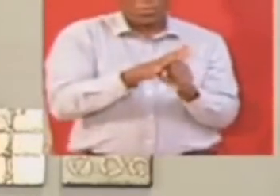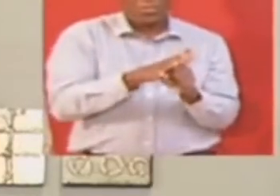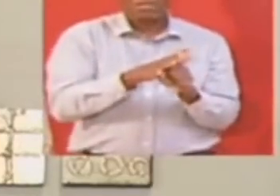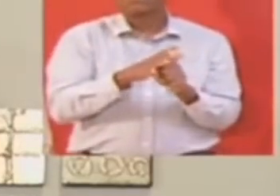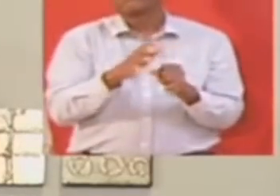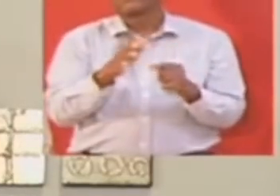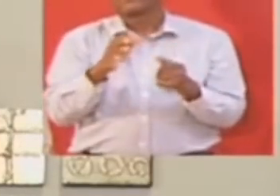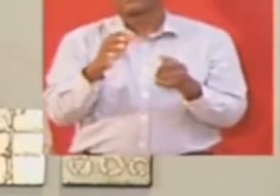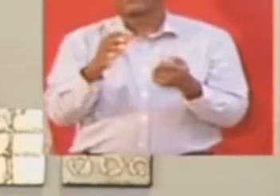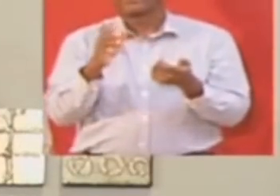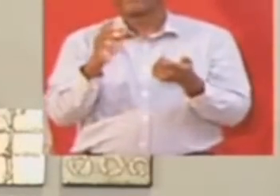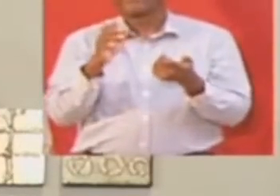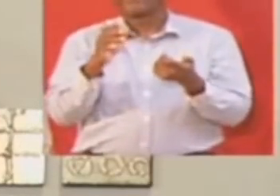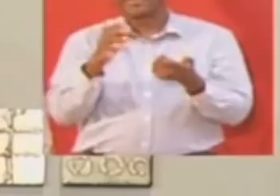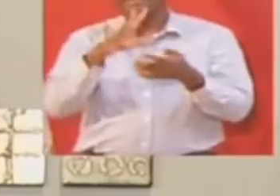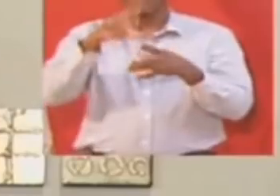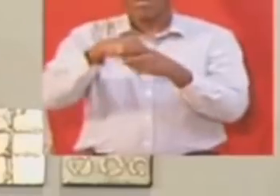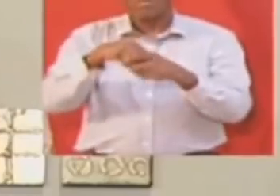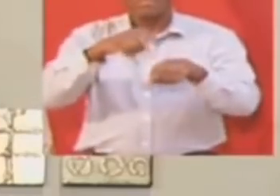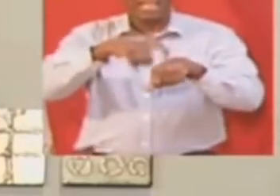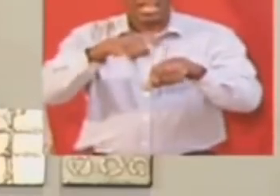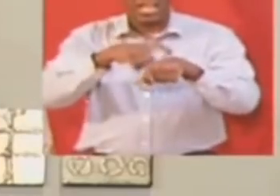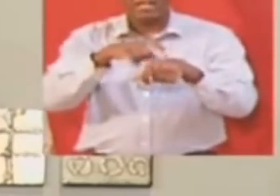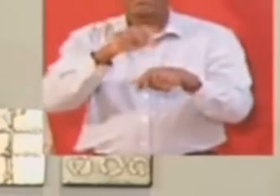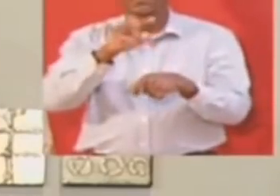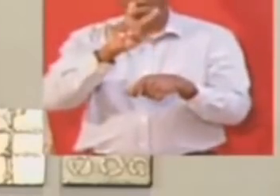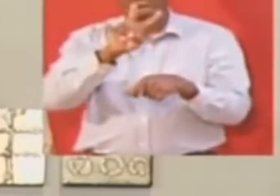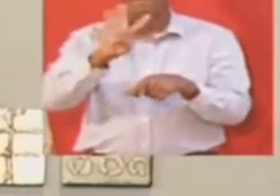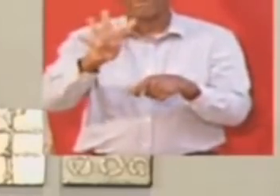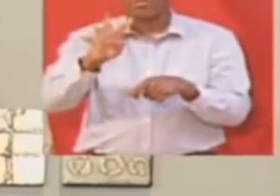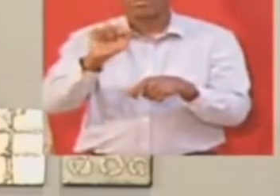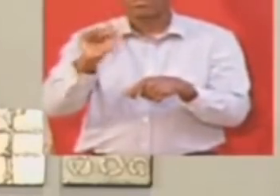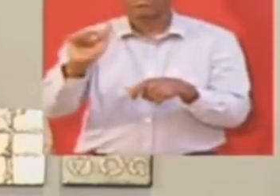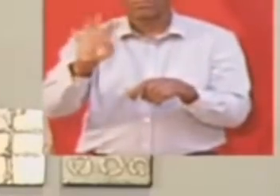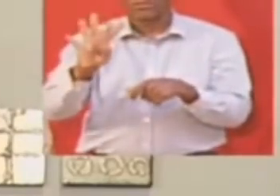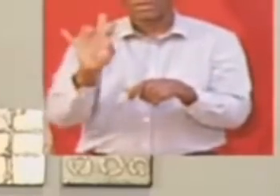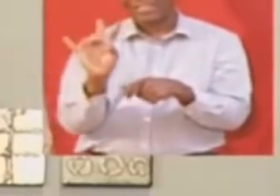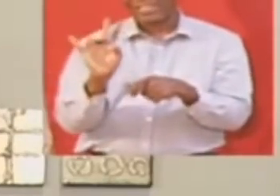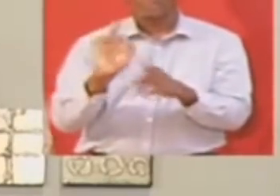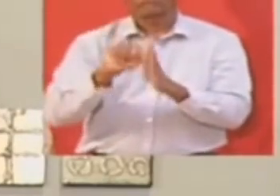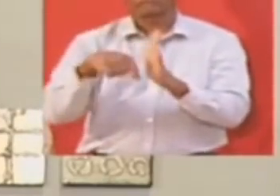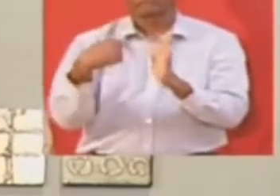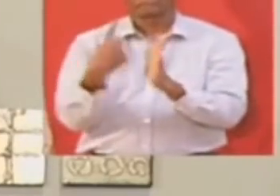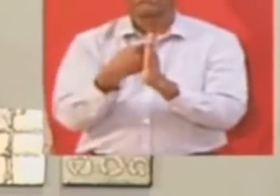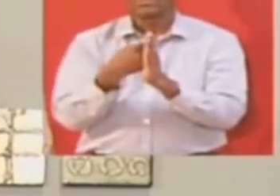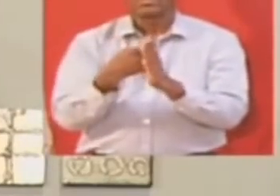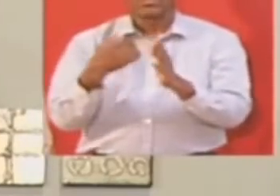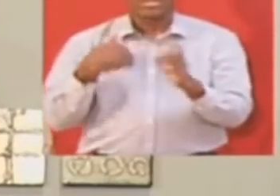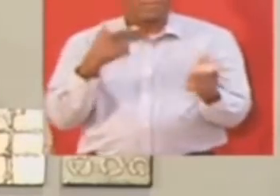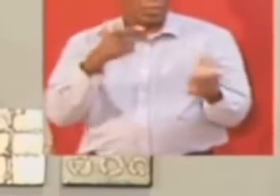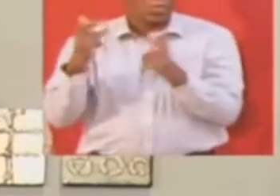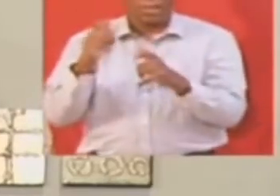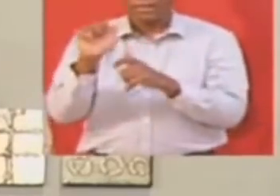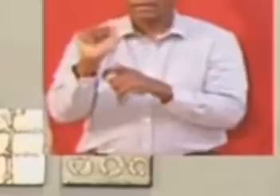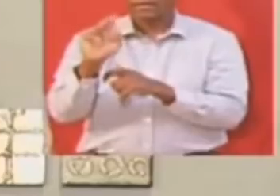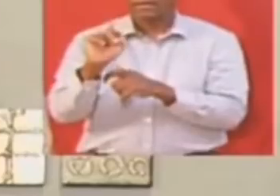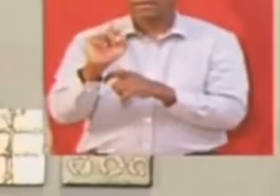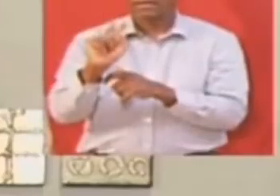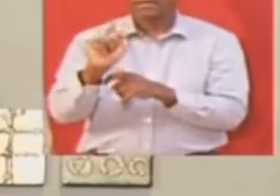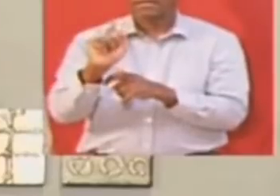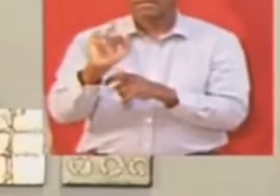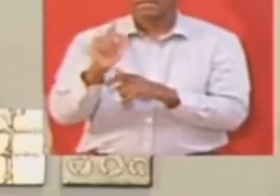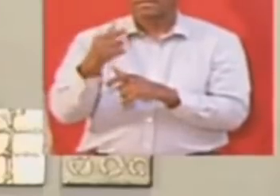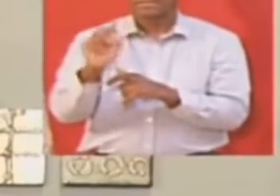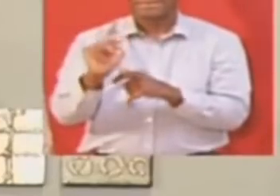order in with the Pan American Health Organization for rapid antigen tests, which will actually be able to tell you within 15 or